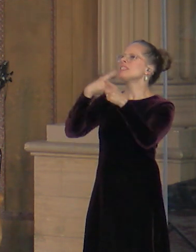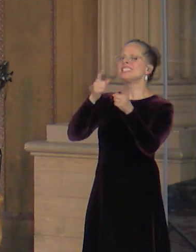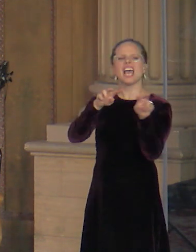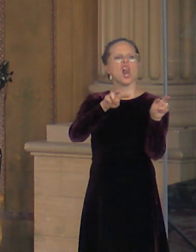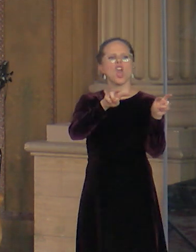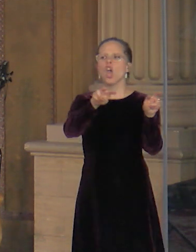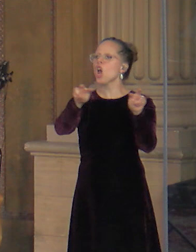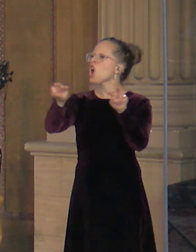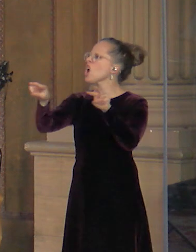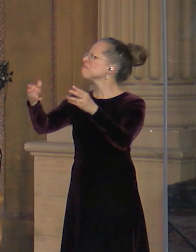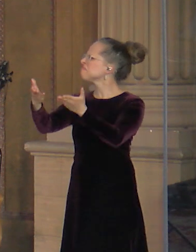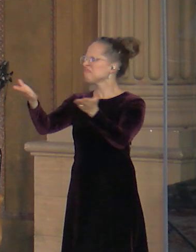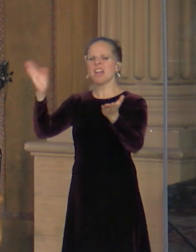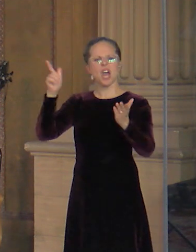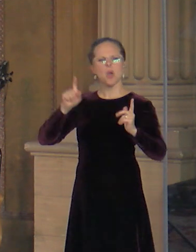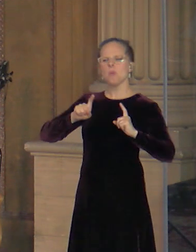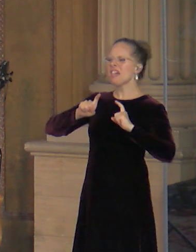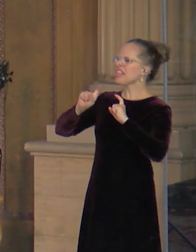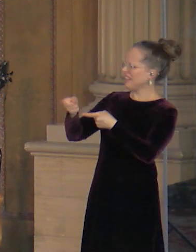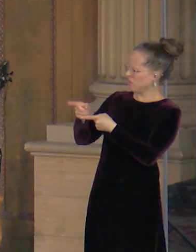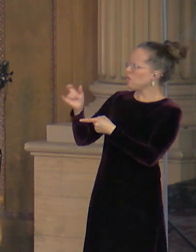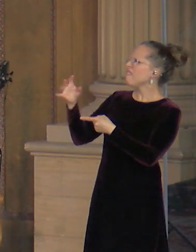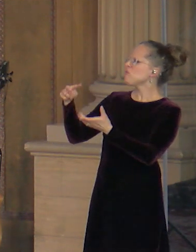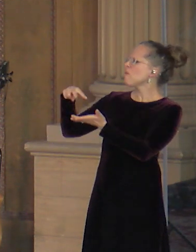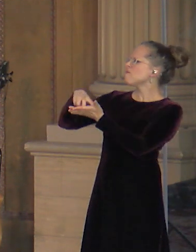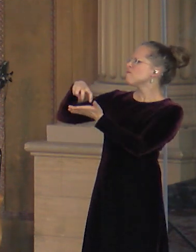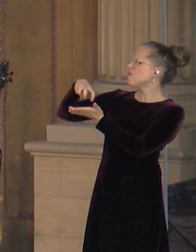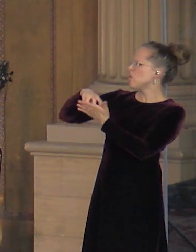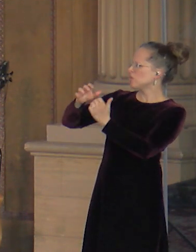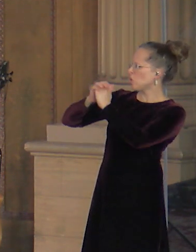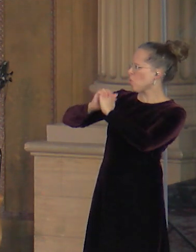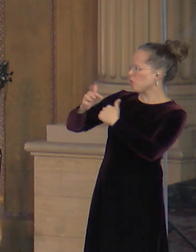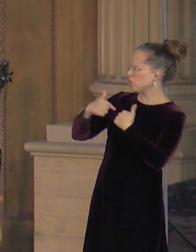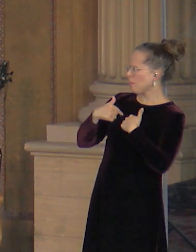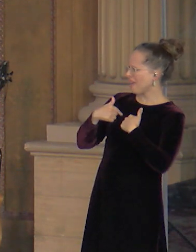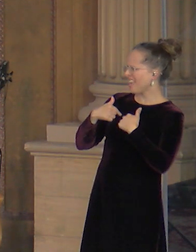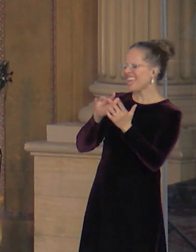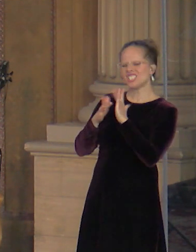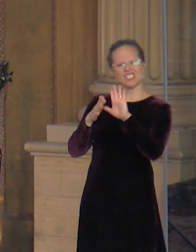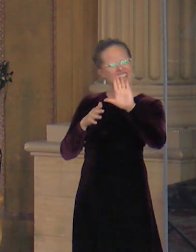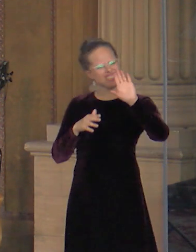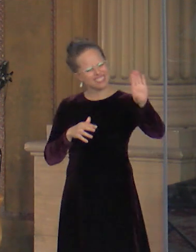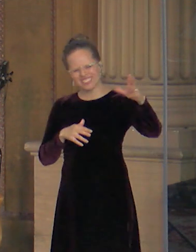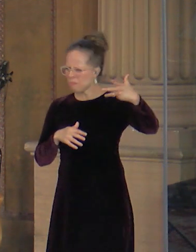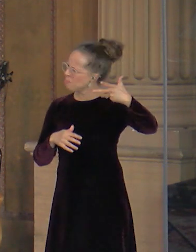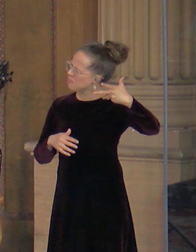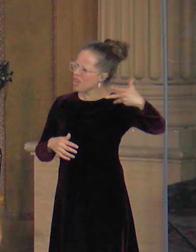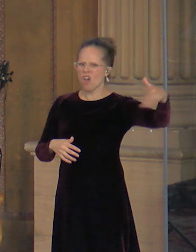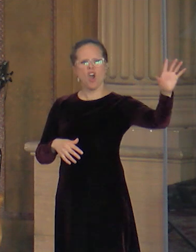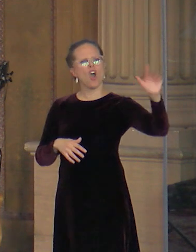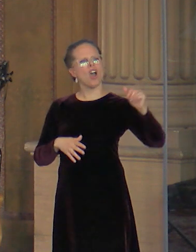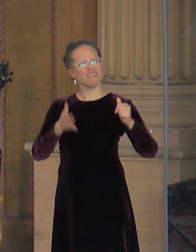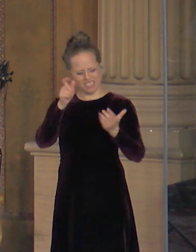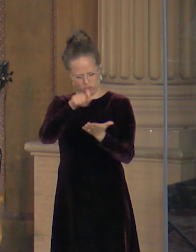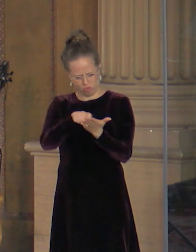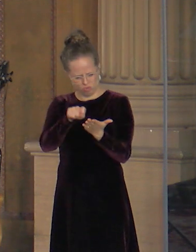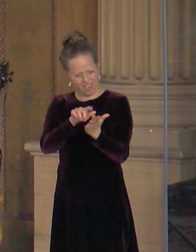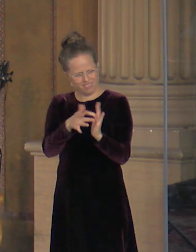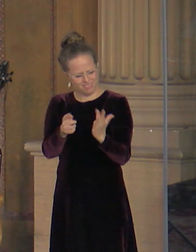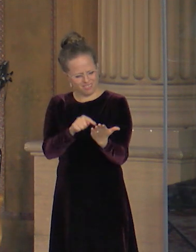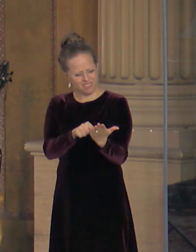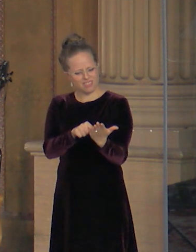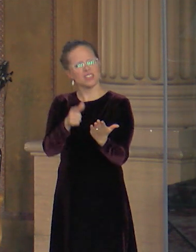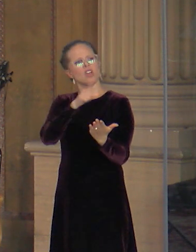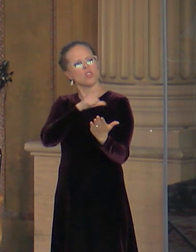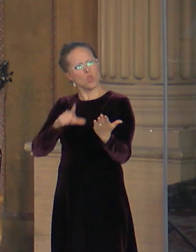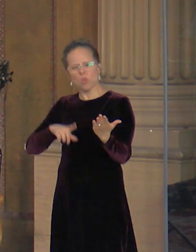will give to you if you'll fall down and worship me then Jesus said to him be gone Satan for it's written you shall worship the Lord your God and him only